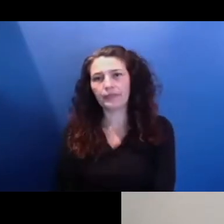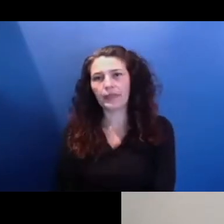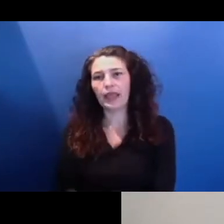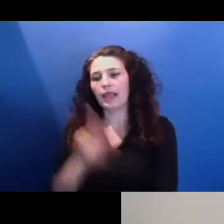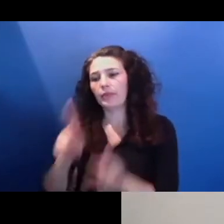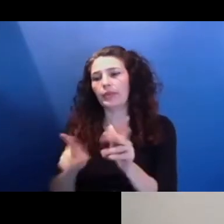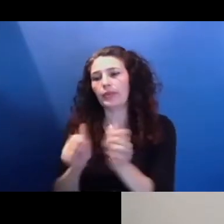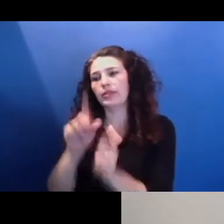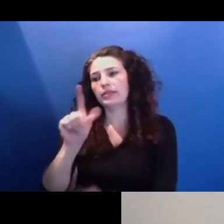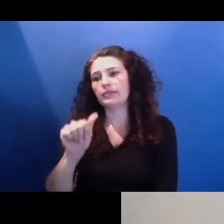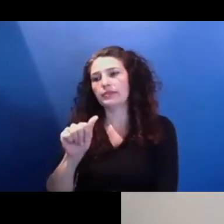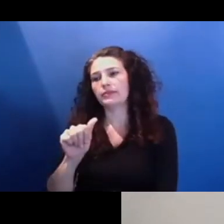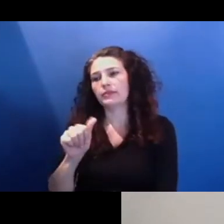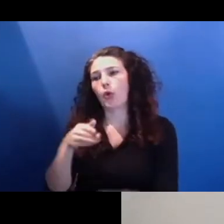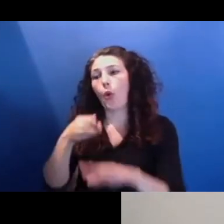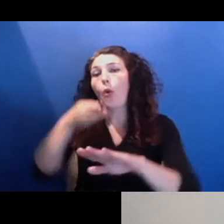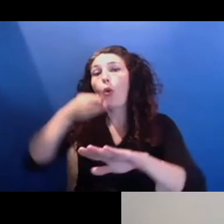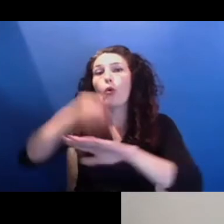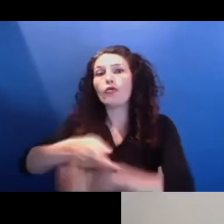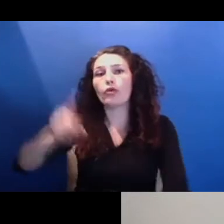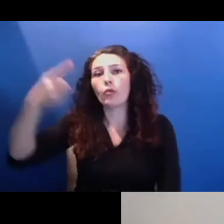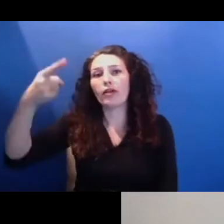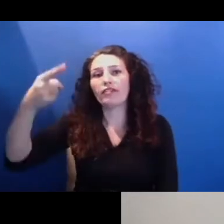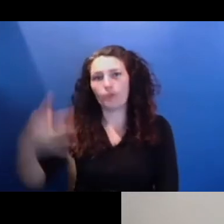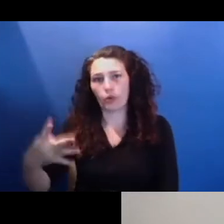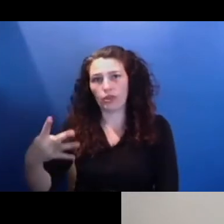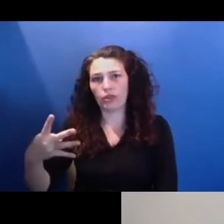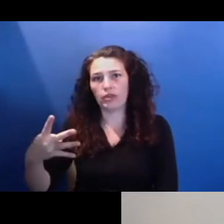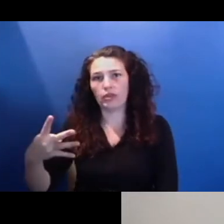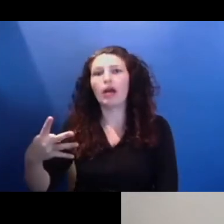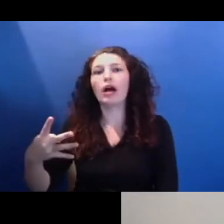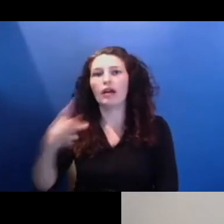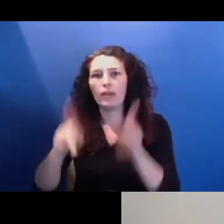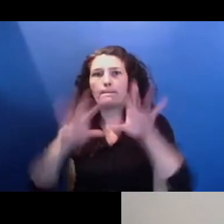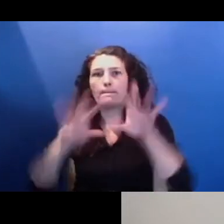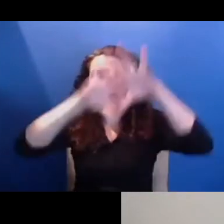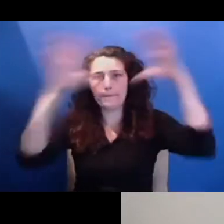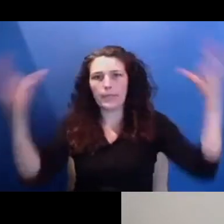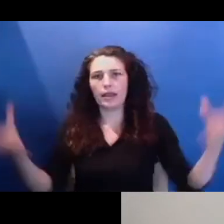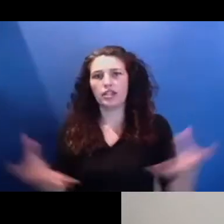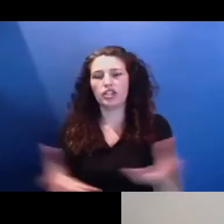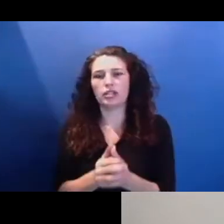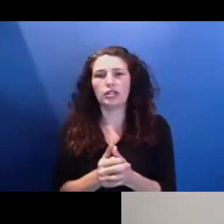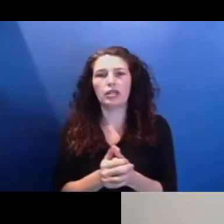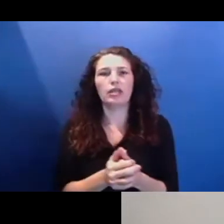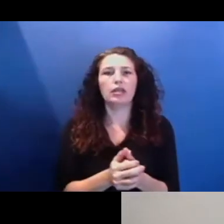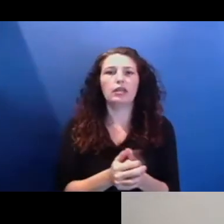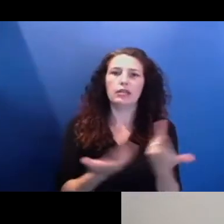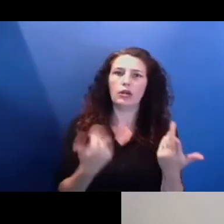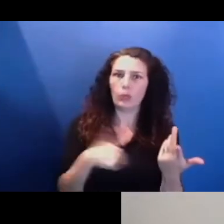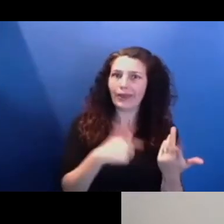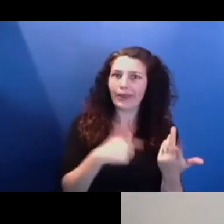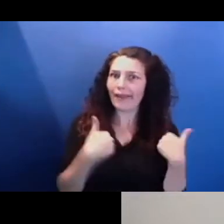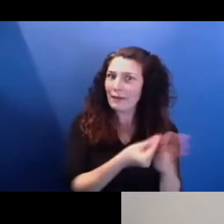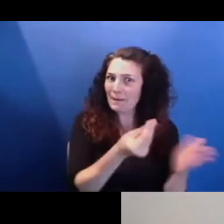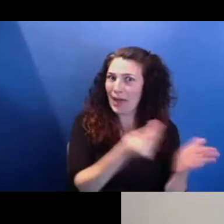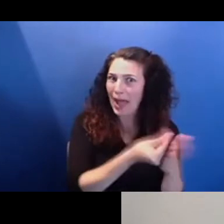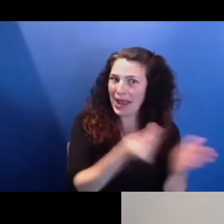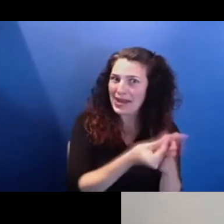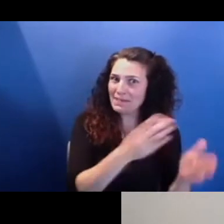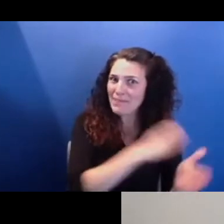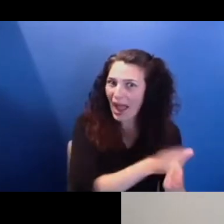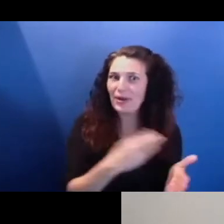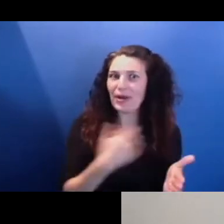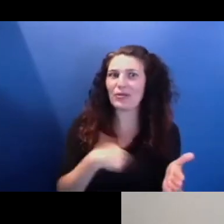world's population. We are opinion leaders, and we have buying power. And people need to pay attention to us and add us in